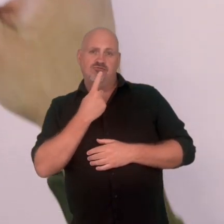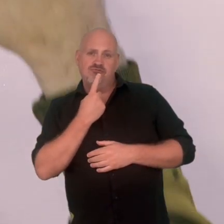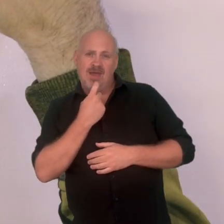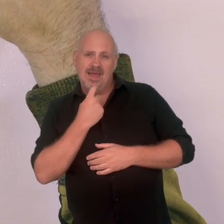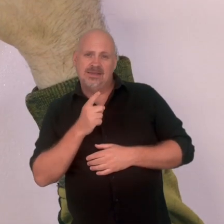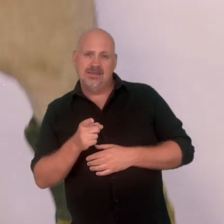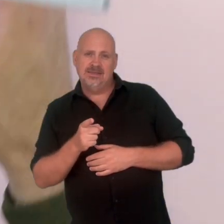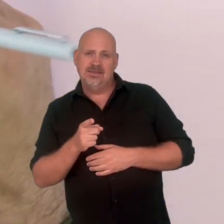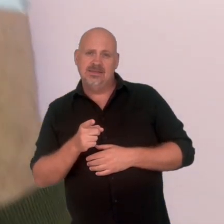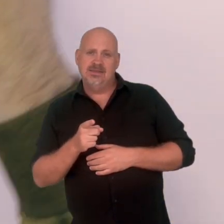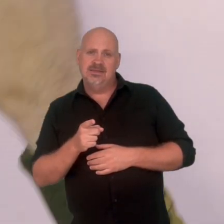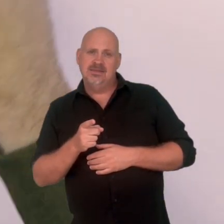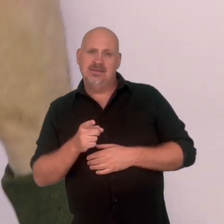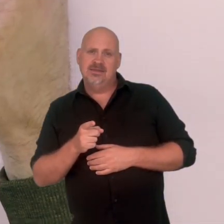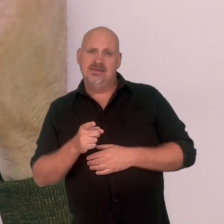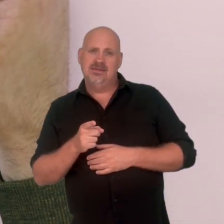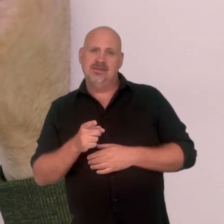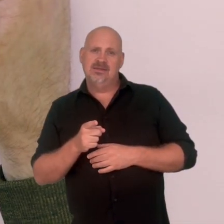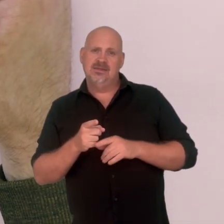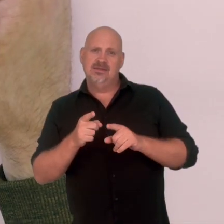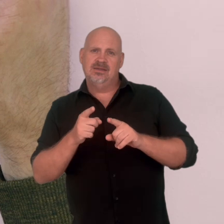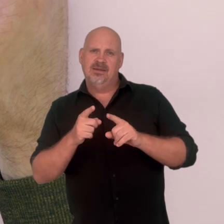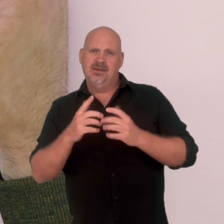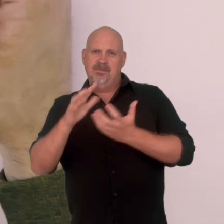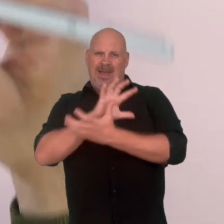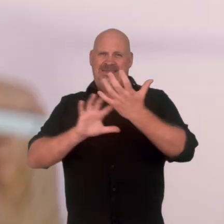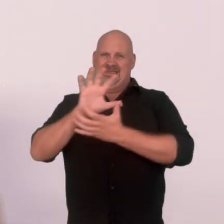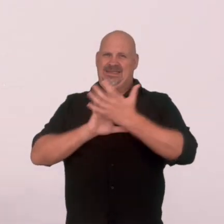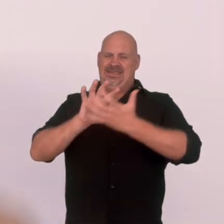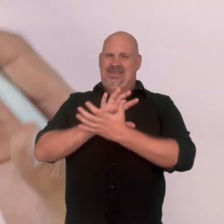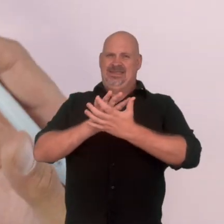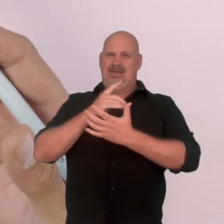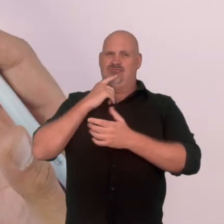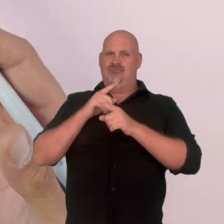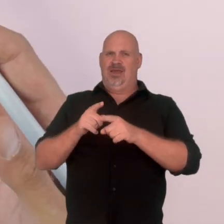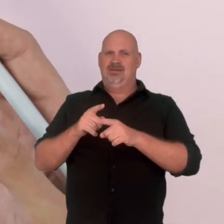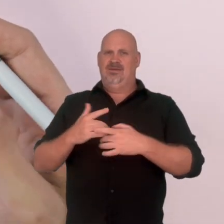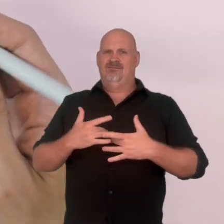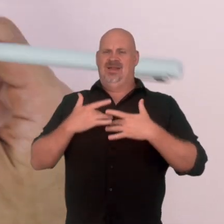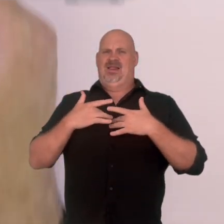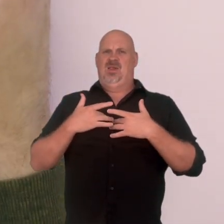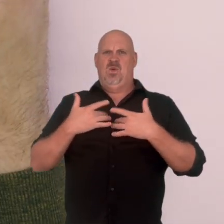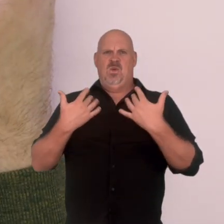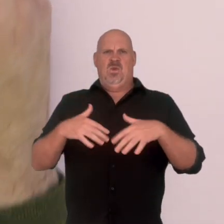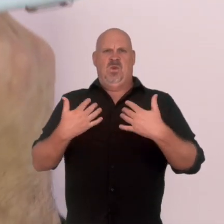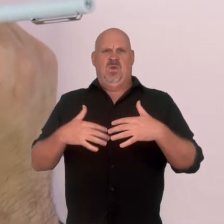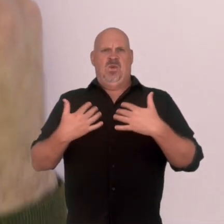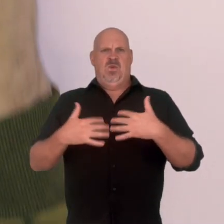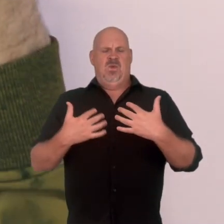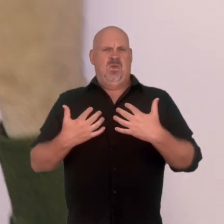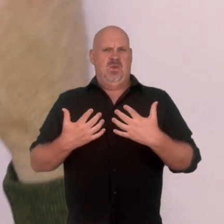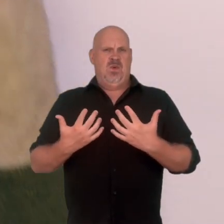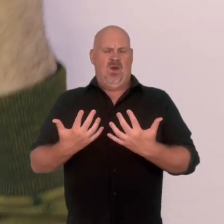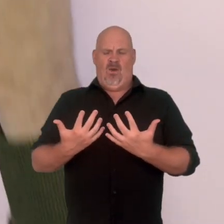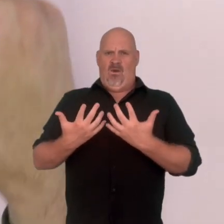of red with this more messy section, it feels quite overwhelming. So